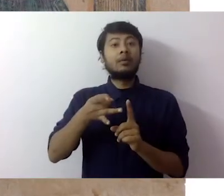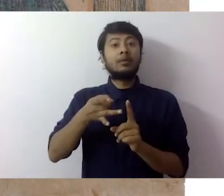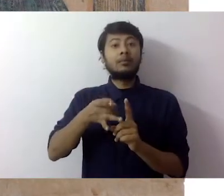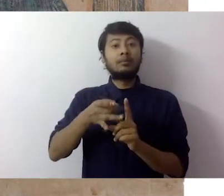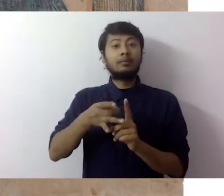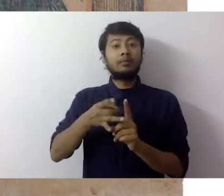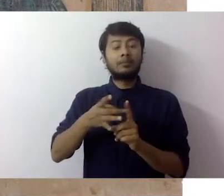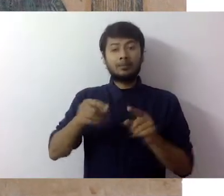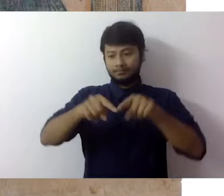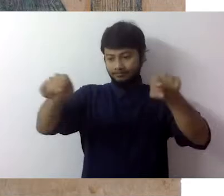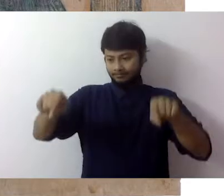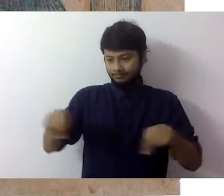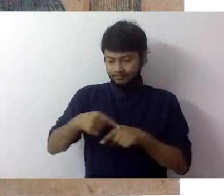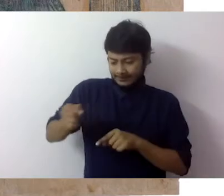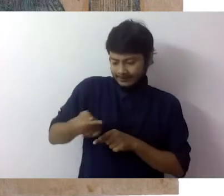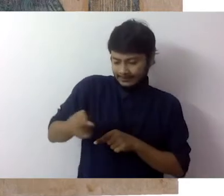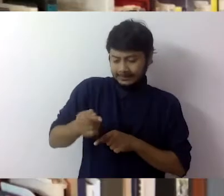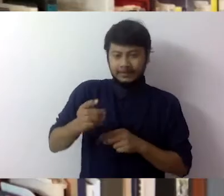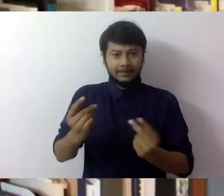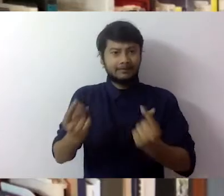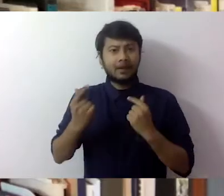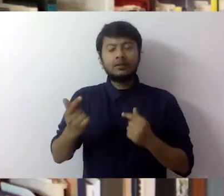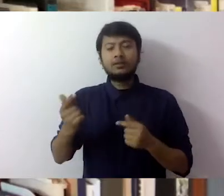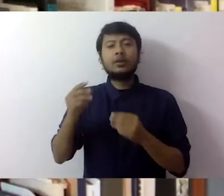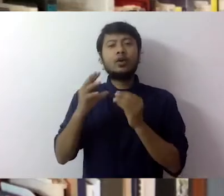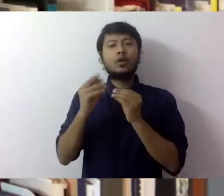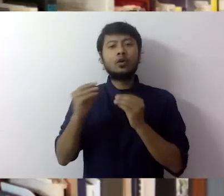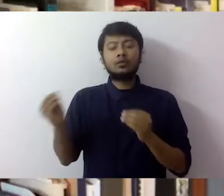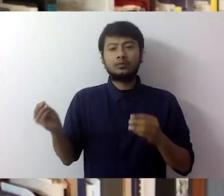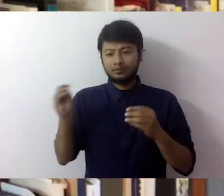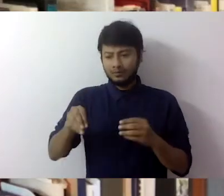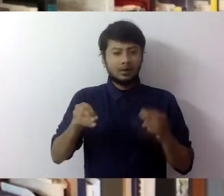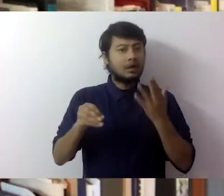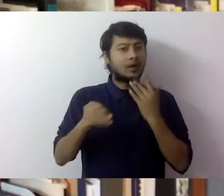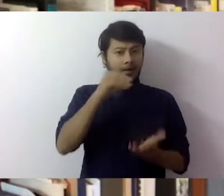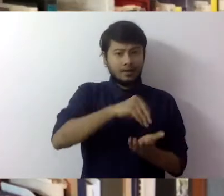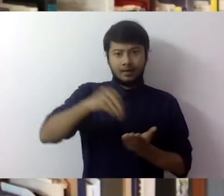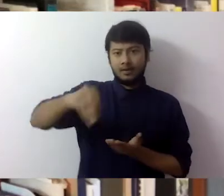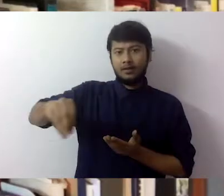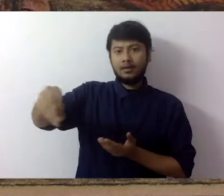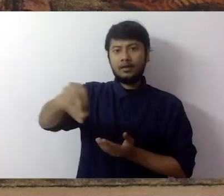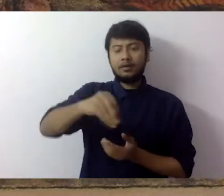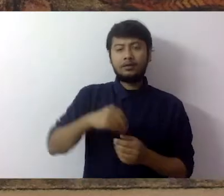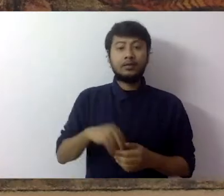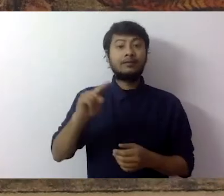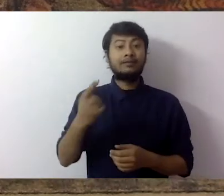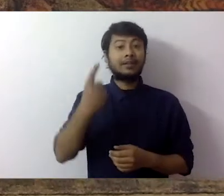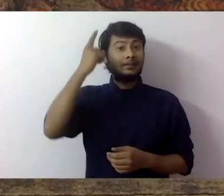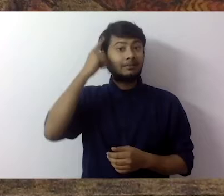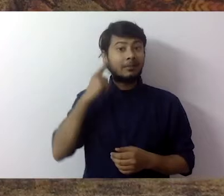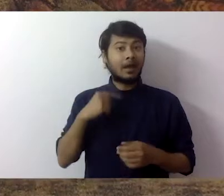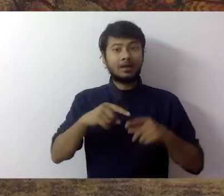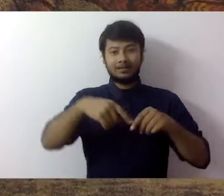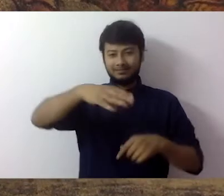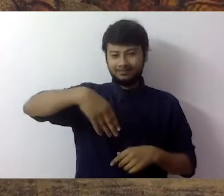plate and quickly colored using cotton swabs. This print was created in 3 stages. First, it was printed in